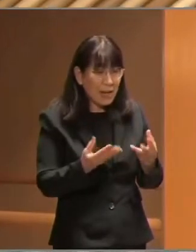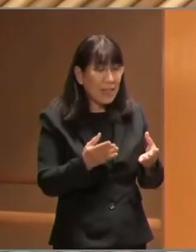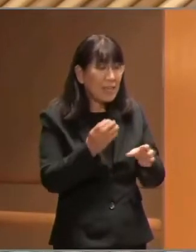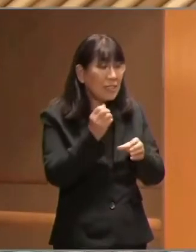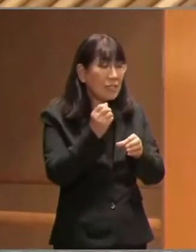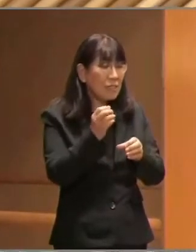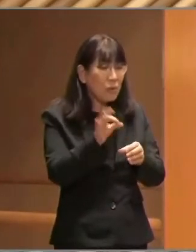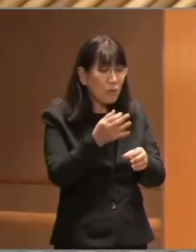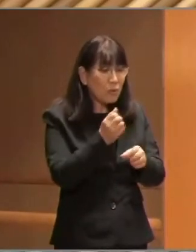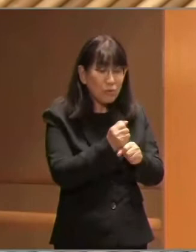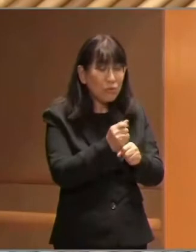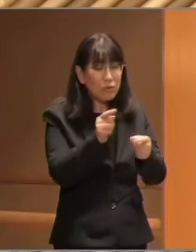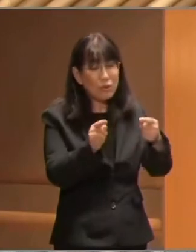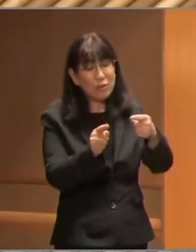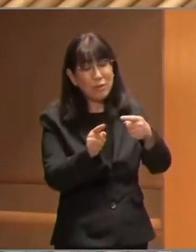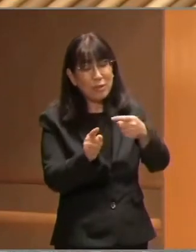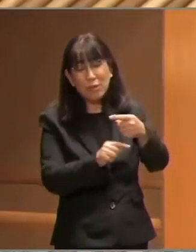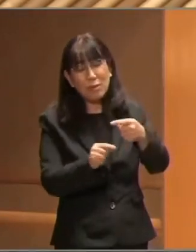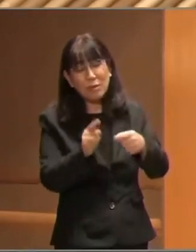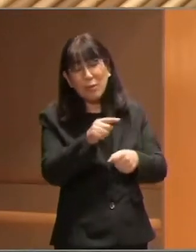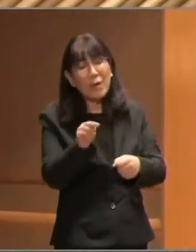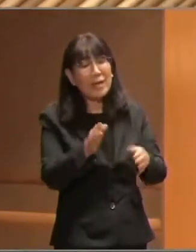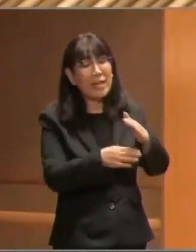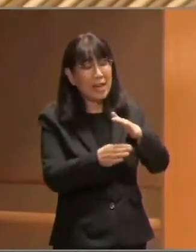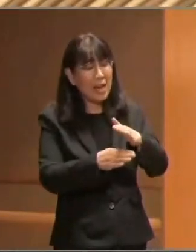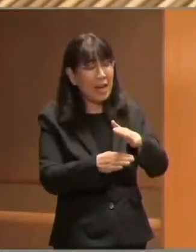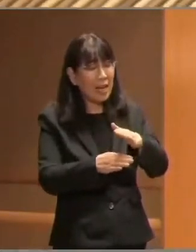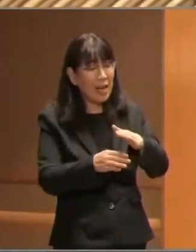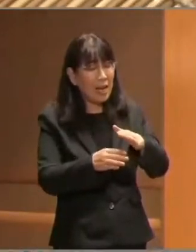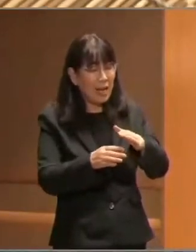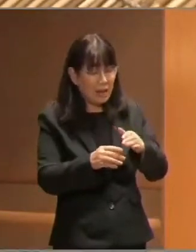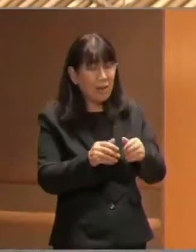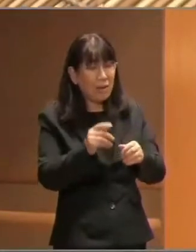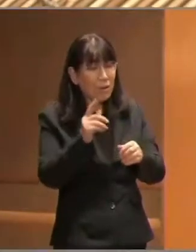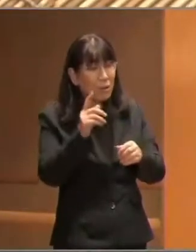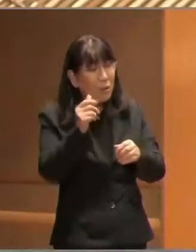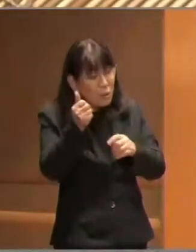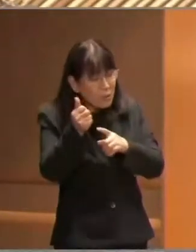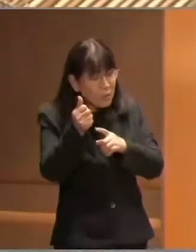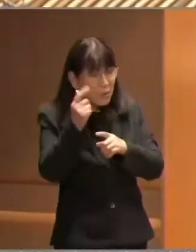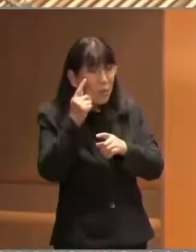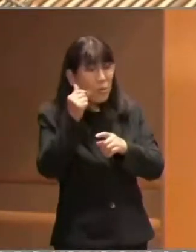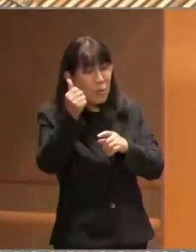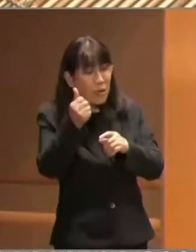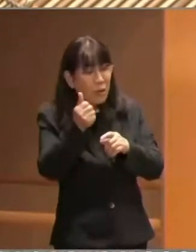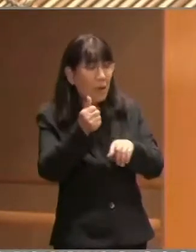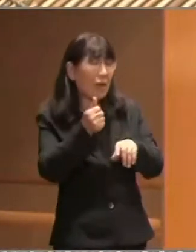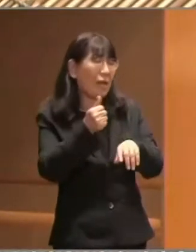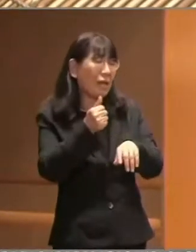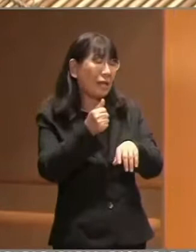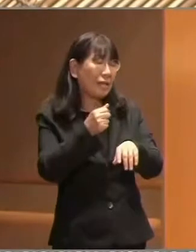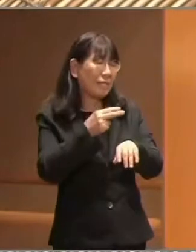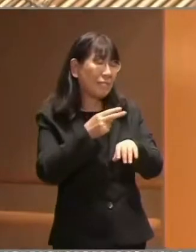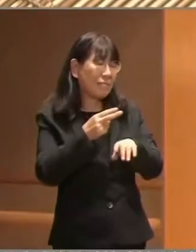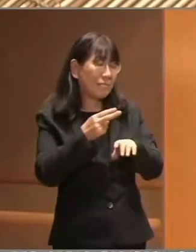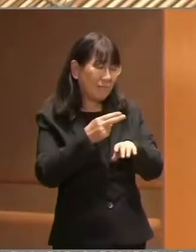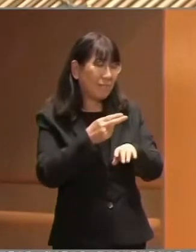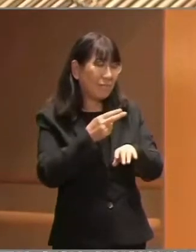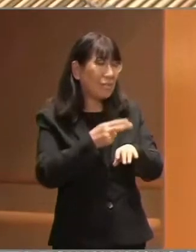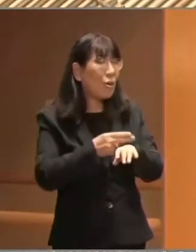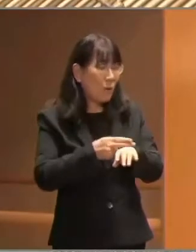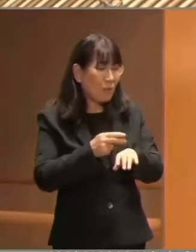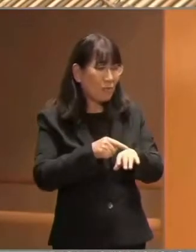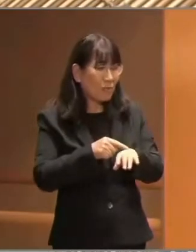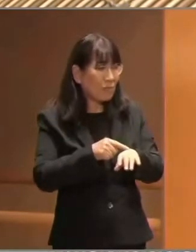re-braided it because we didn't have someone who could do that. But my father was able to do it.